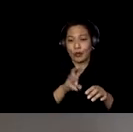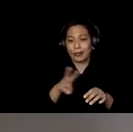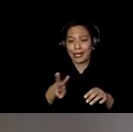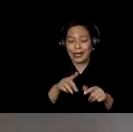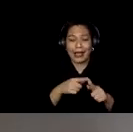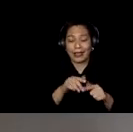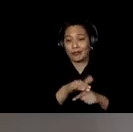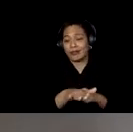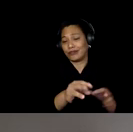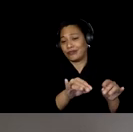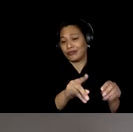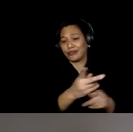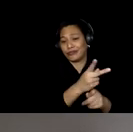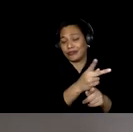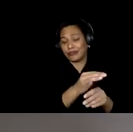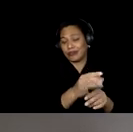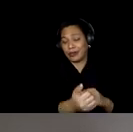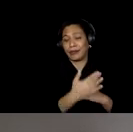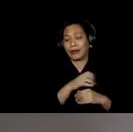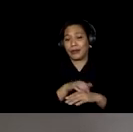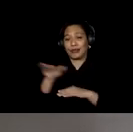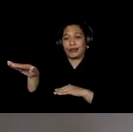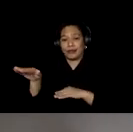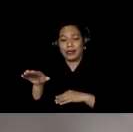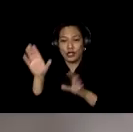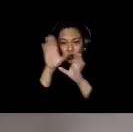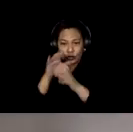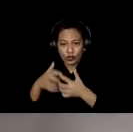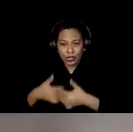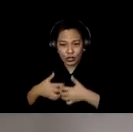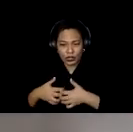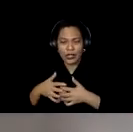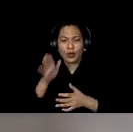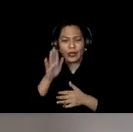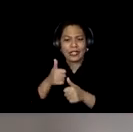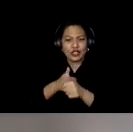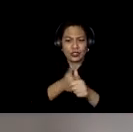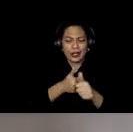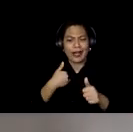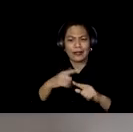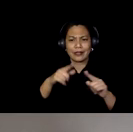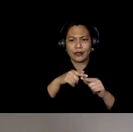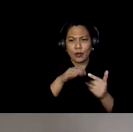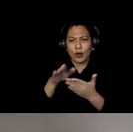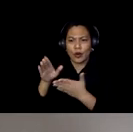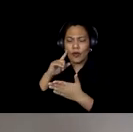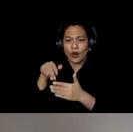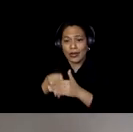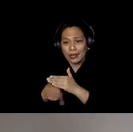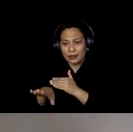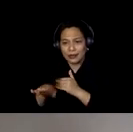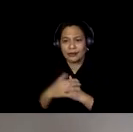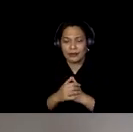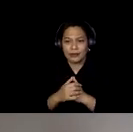then you'll submit it to the different search engines. They'll each have like a different entryway. So you'll just have to search